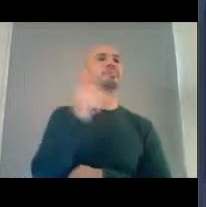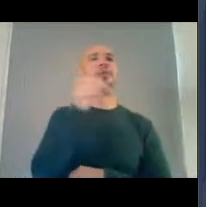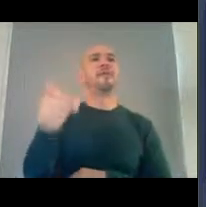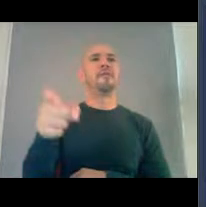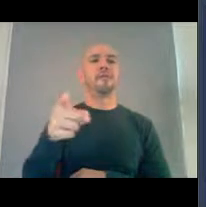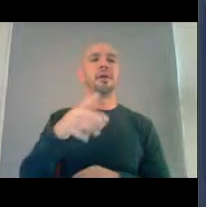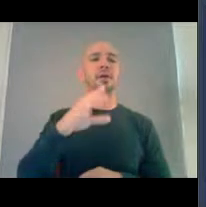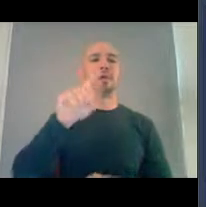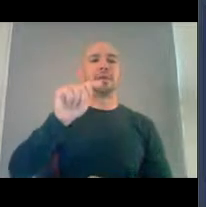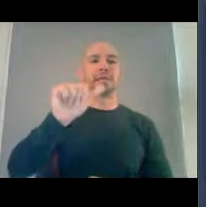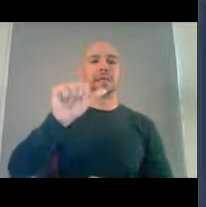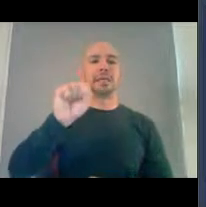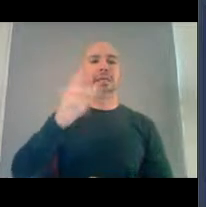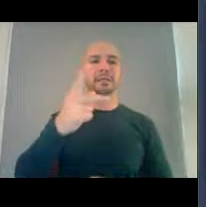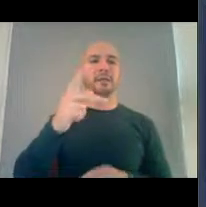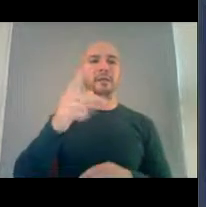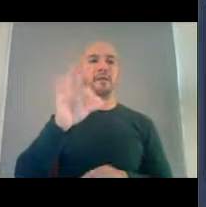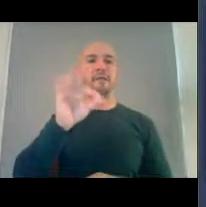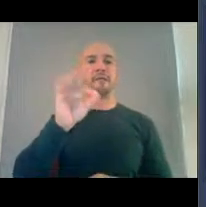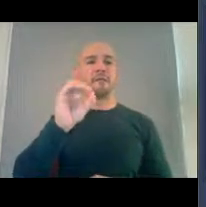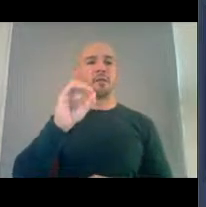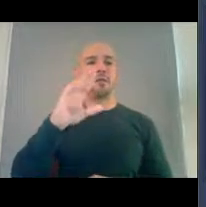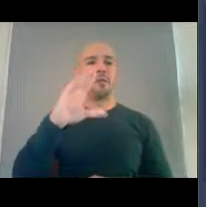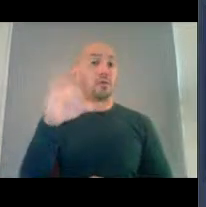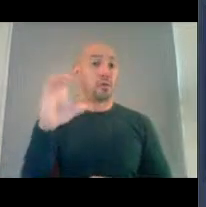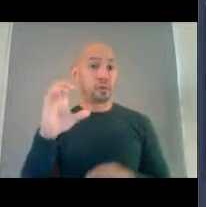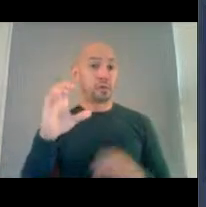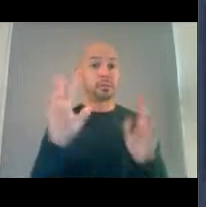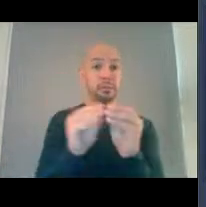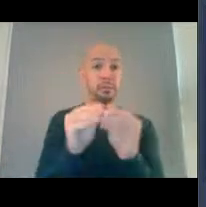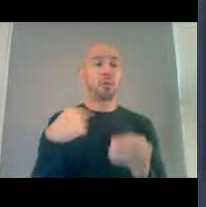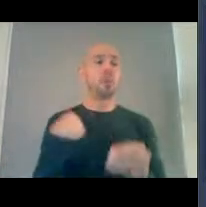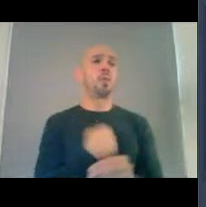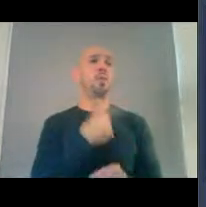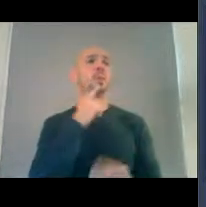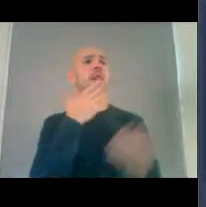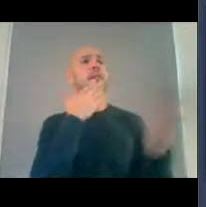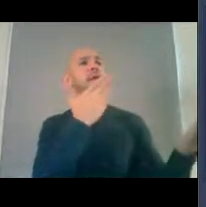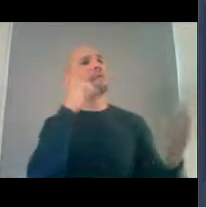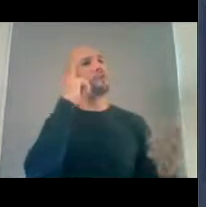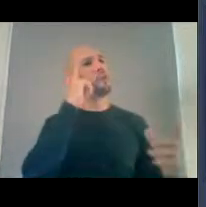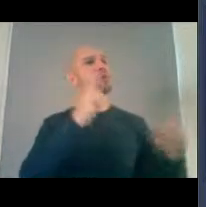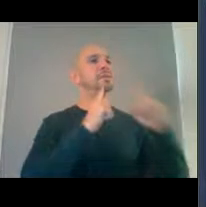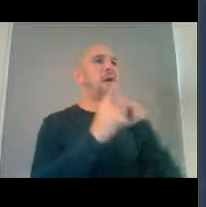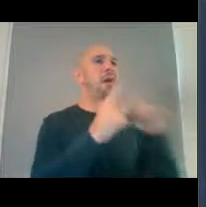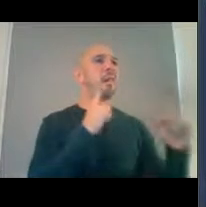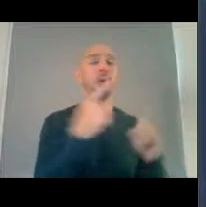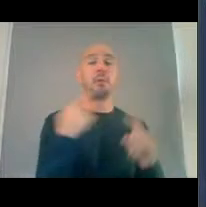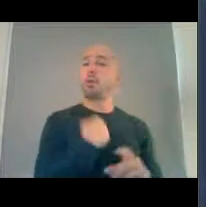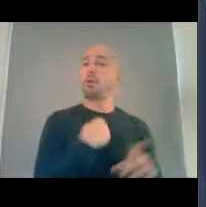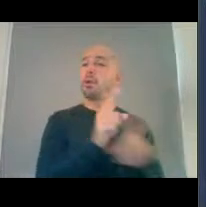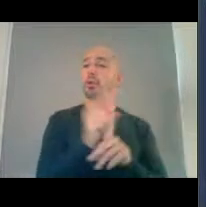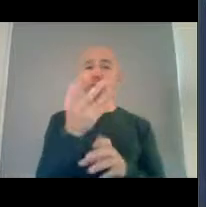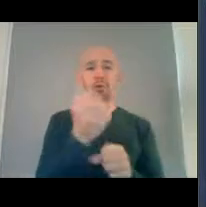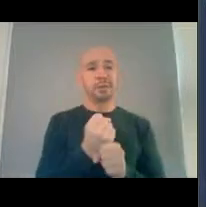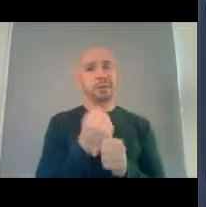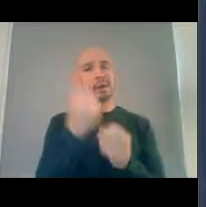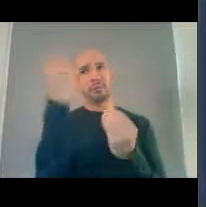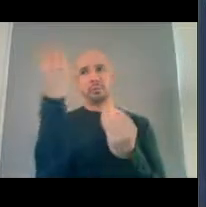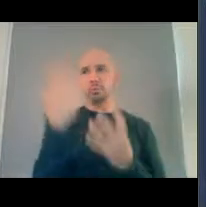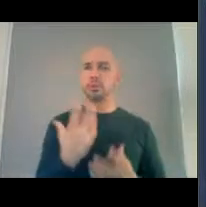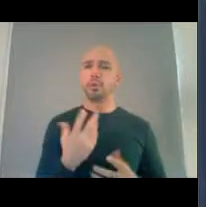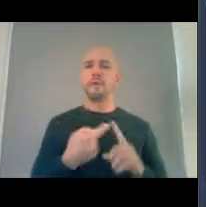accepting comments from us so we really appreciate the dialogue we also received an update from local assistants caltrans local